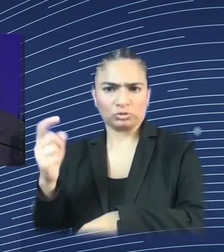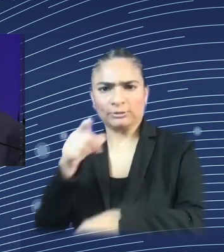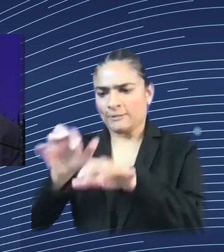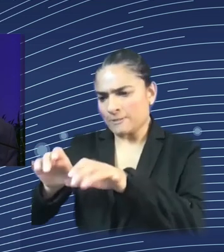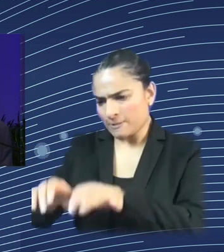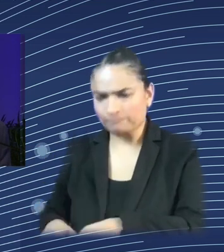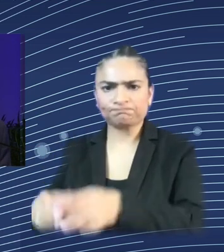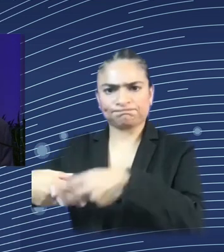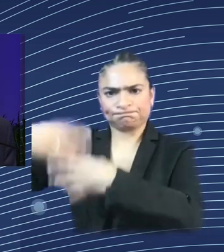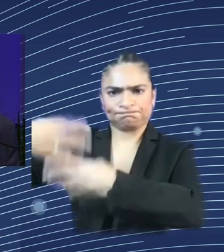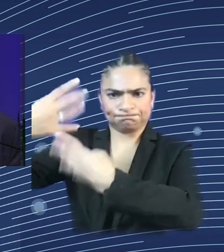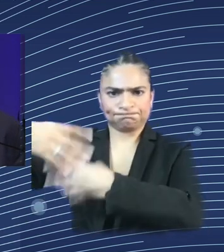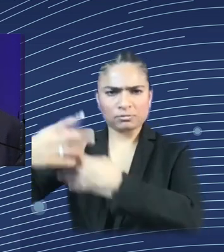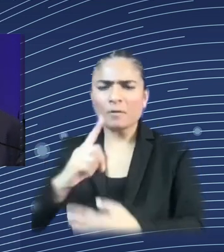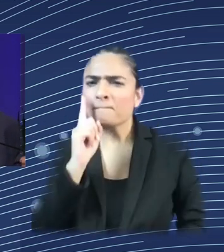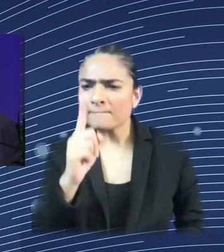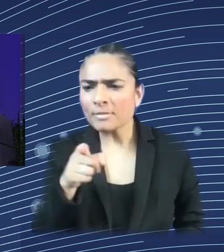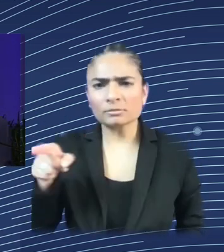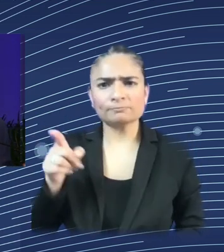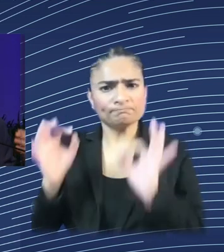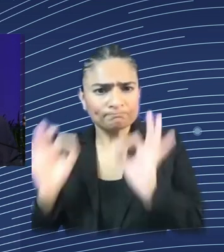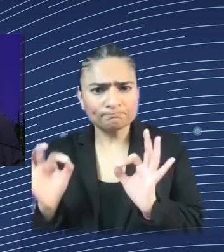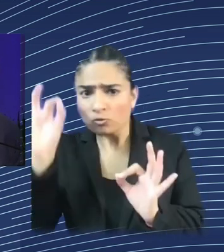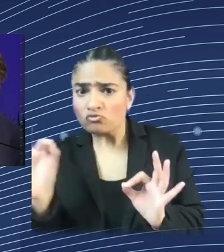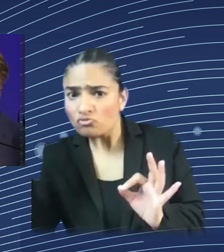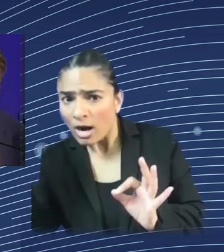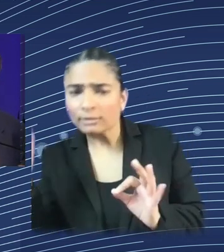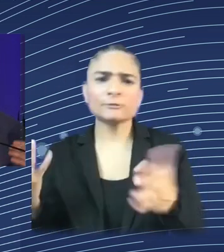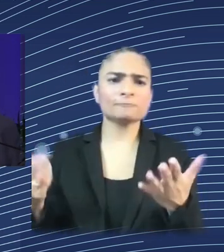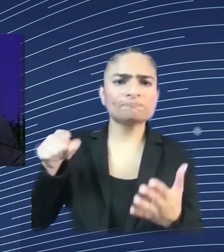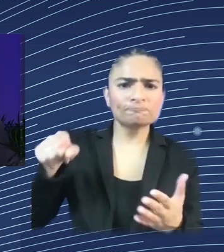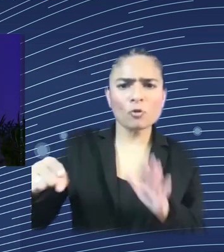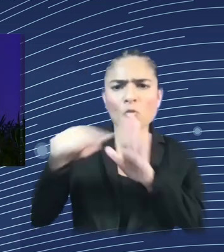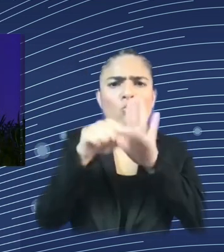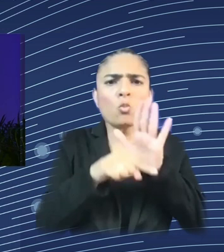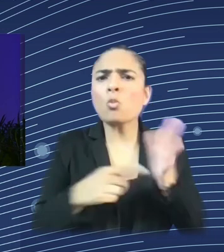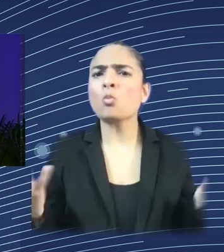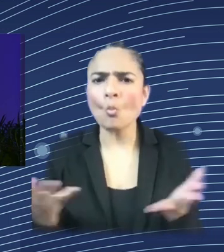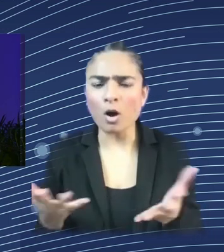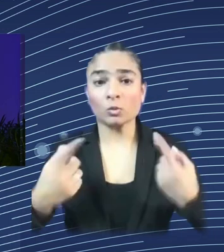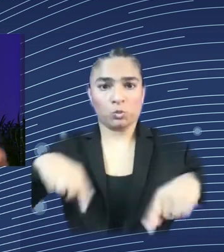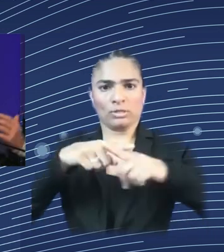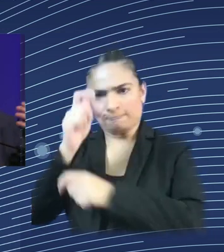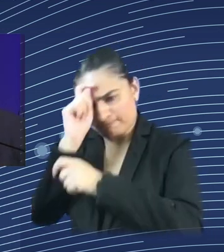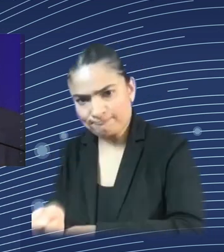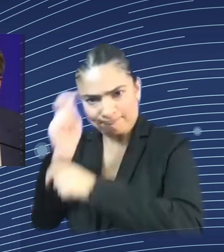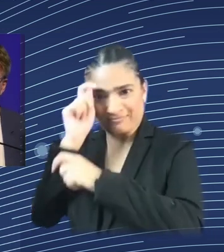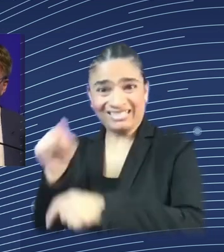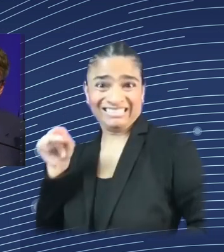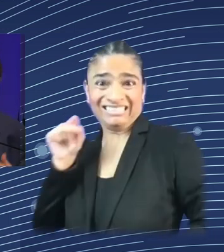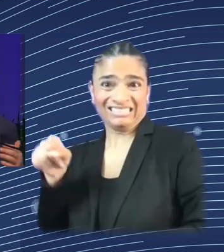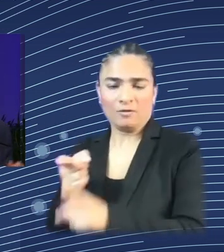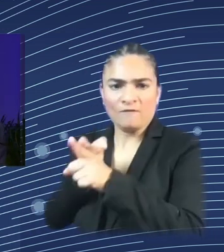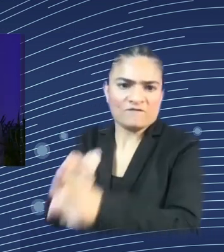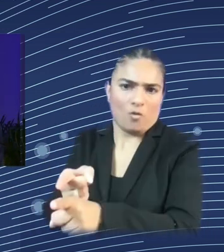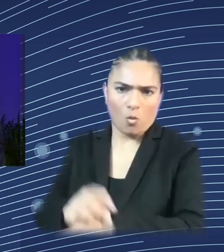they have to respect on the employer side. You think this is pretty clear that in a raise awareness campaign together with Europe